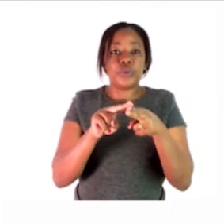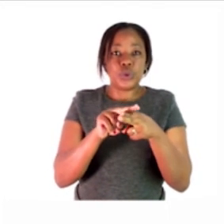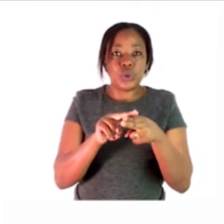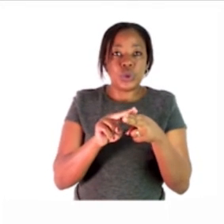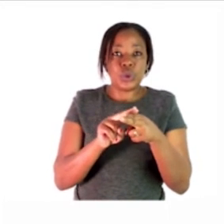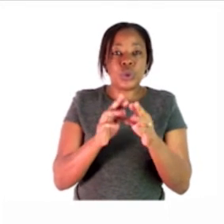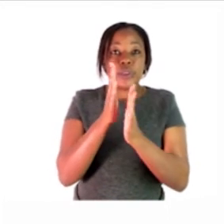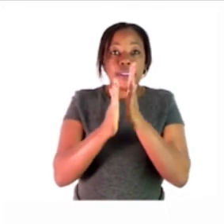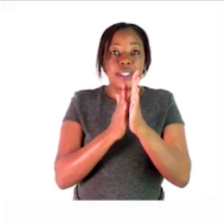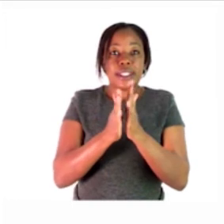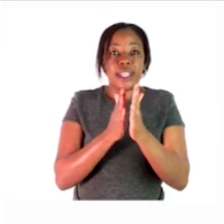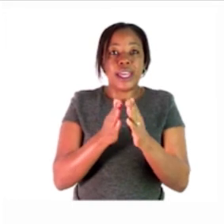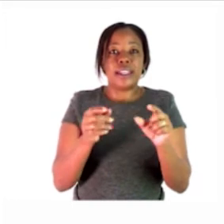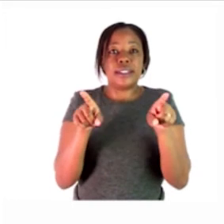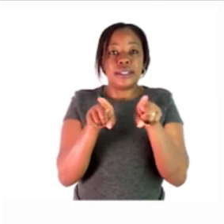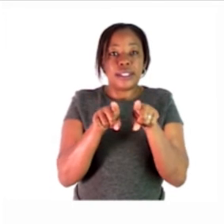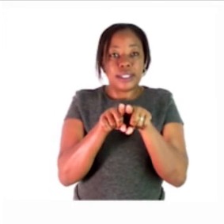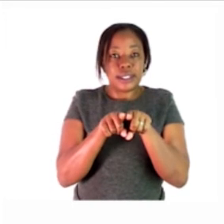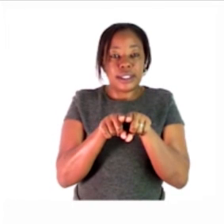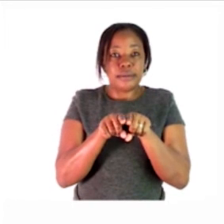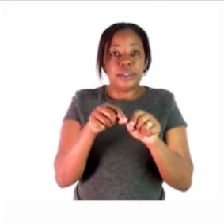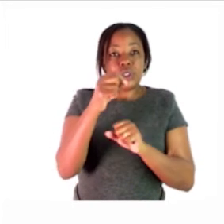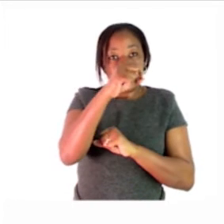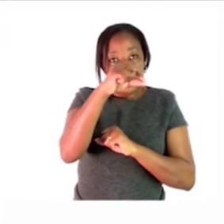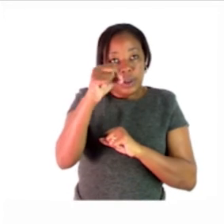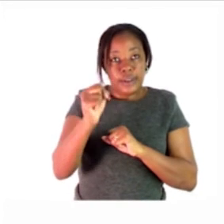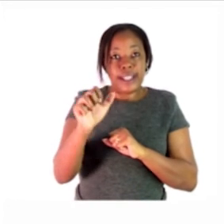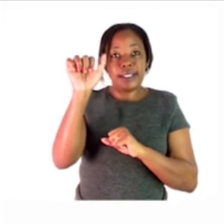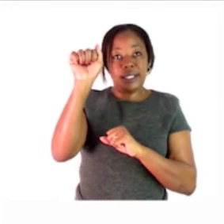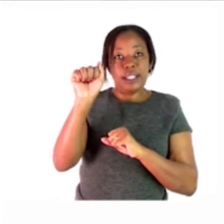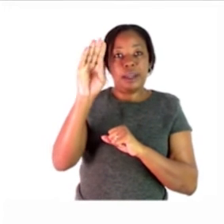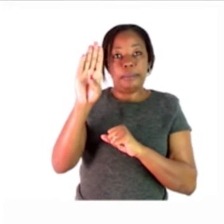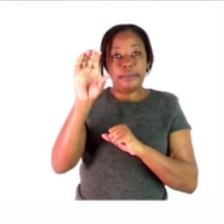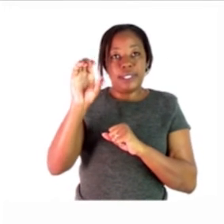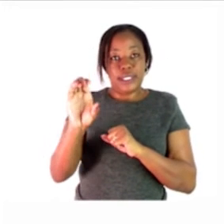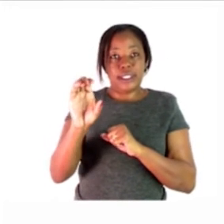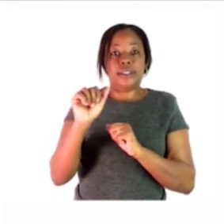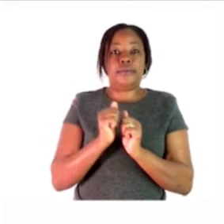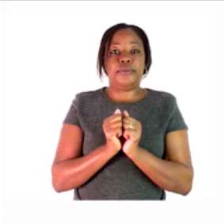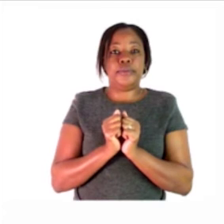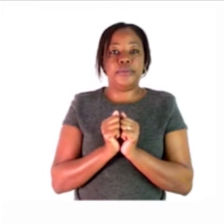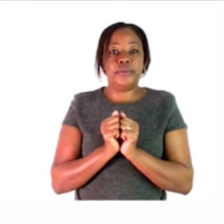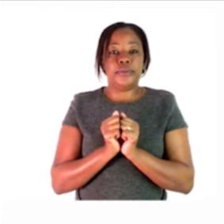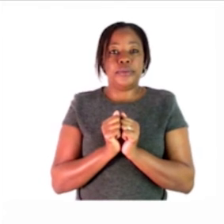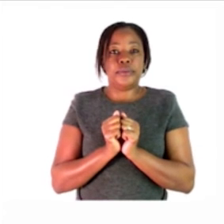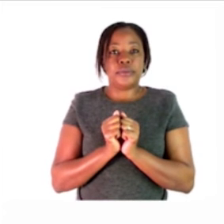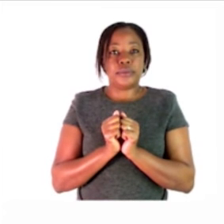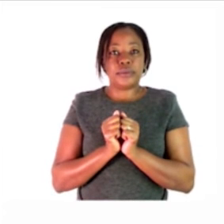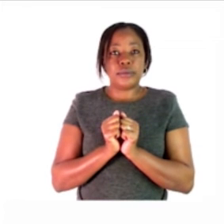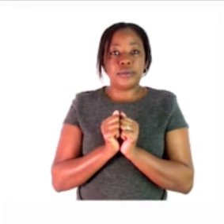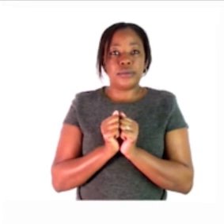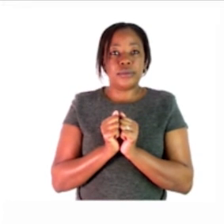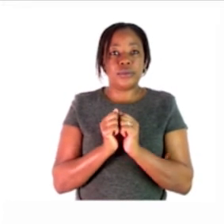codes to get the word which is correct. And that word should be a